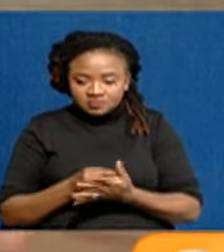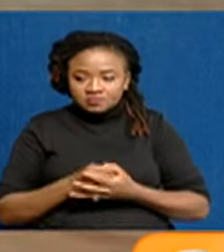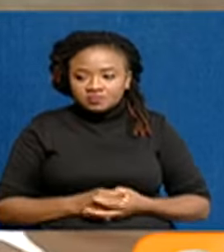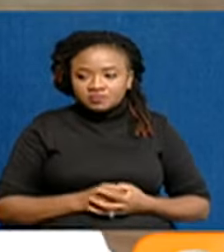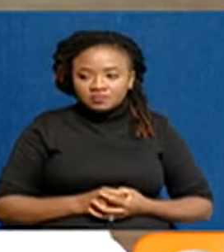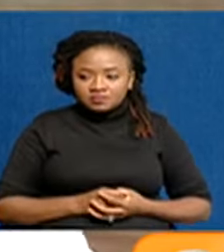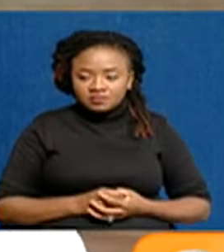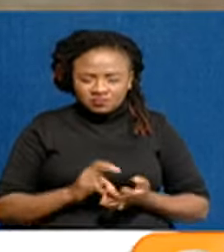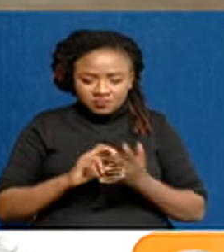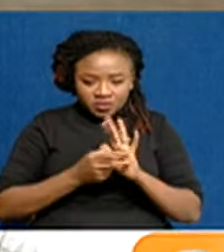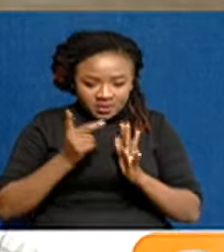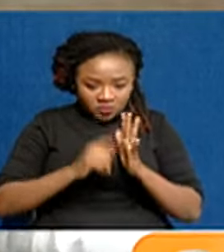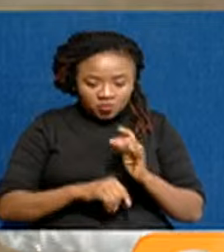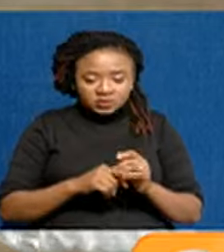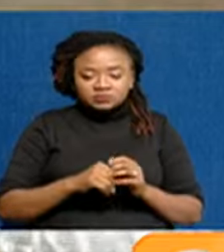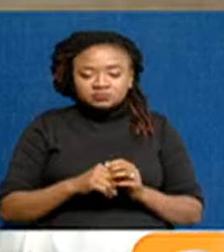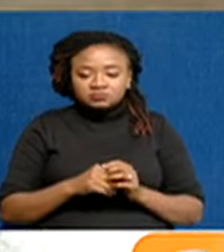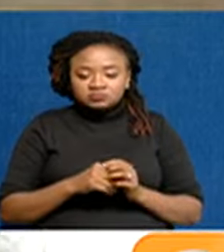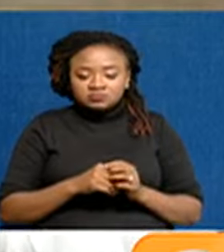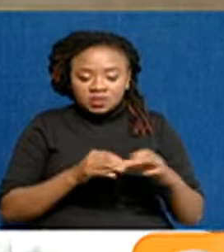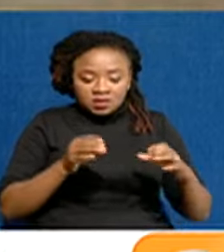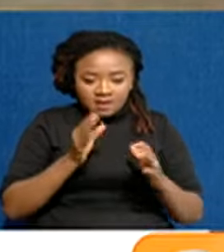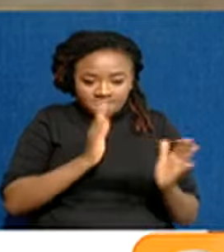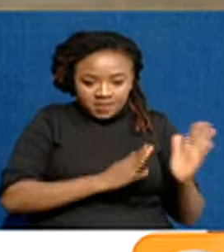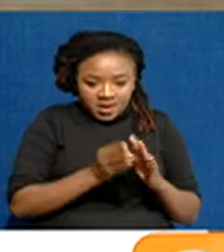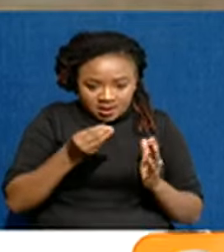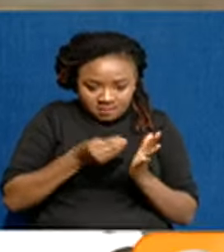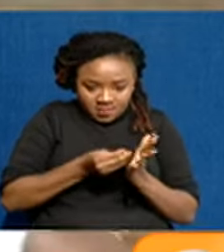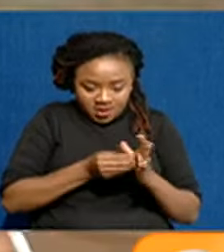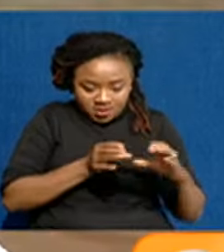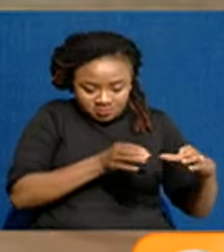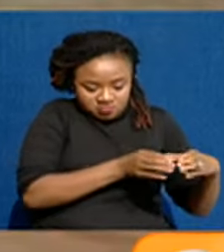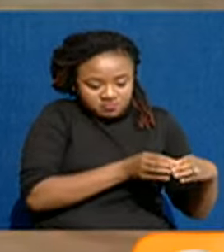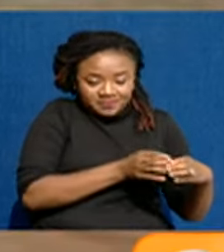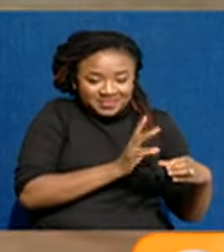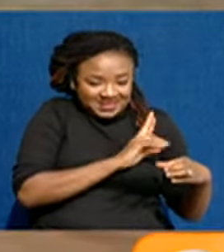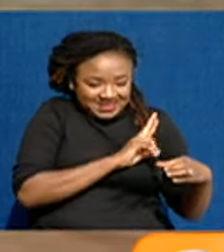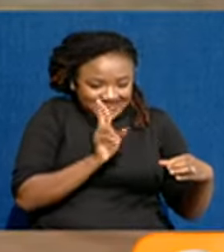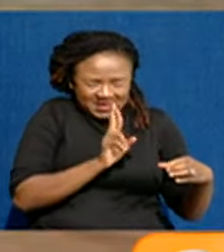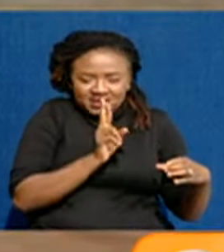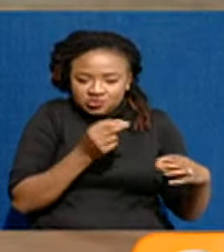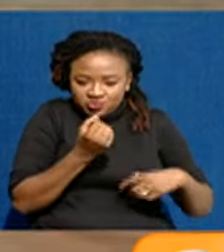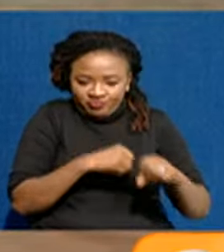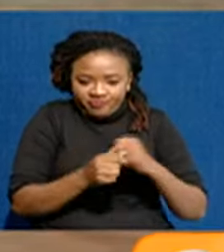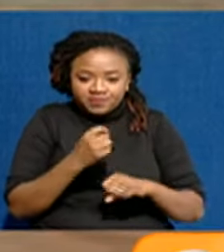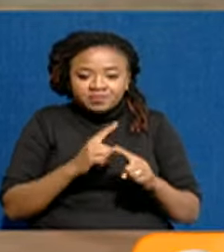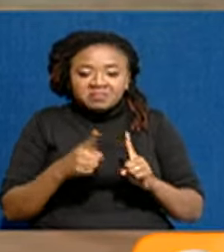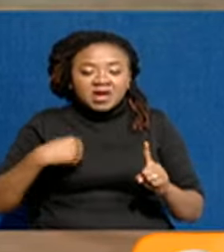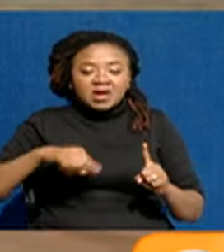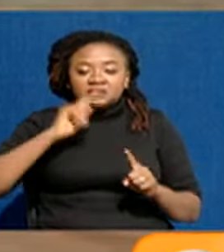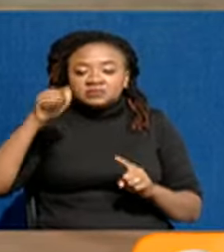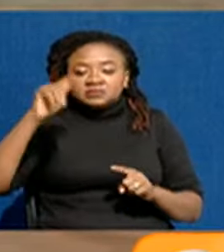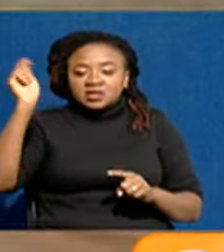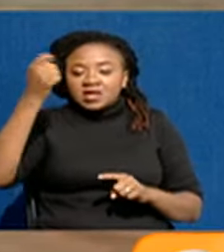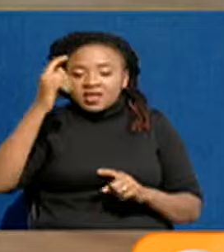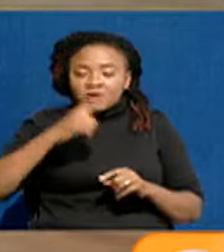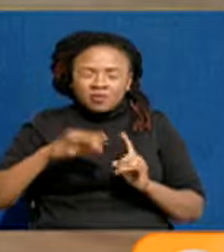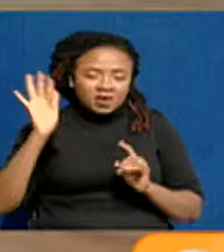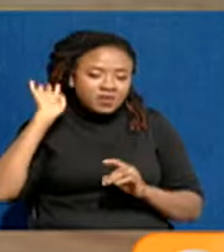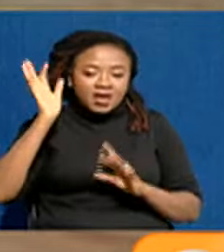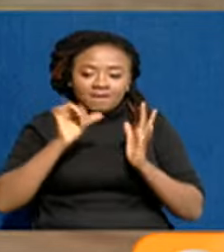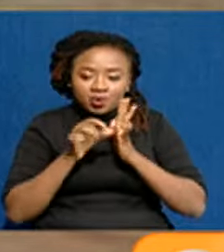financing, allocating cash for ready action based on a credible forecast. We are used to acting when we hear Serikali's